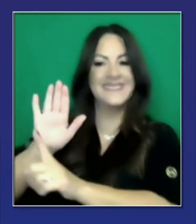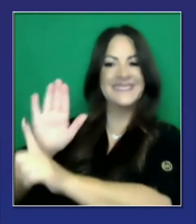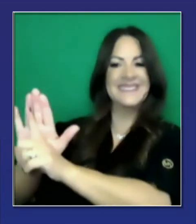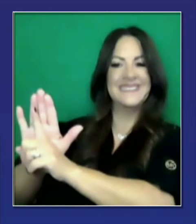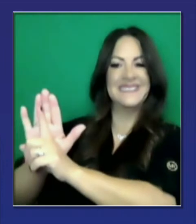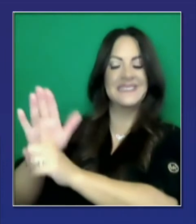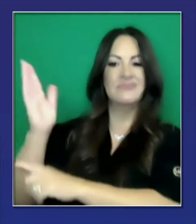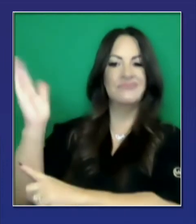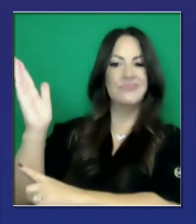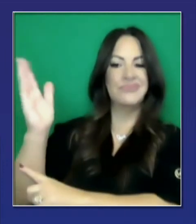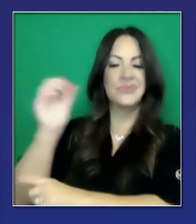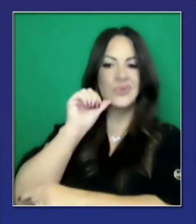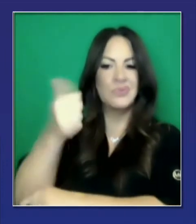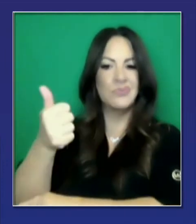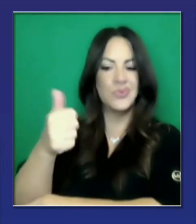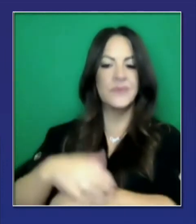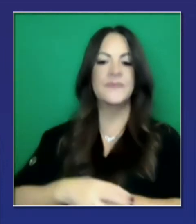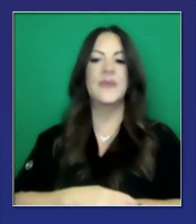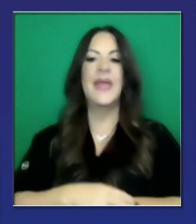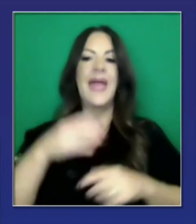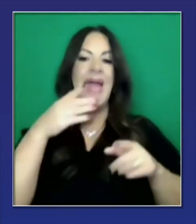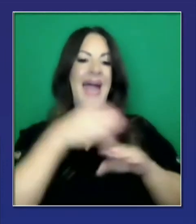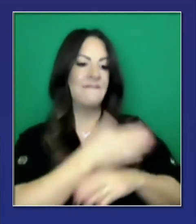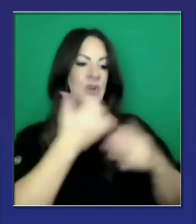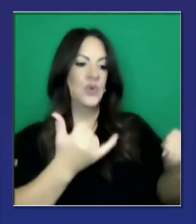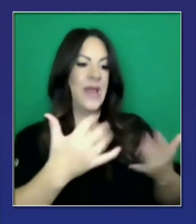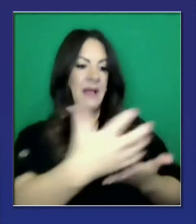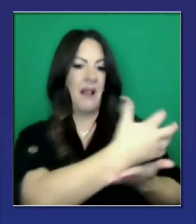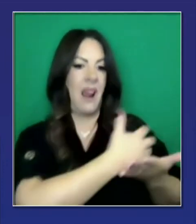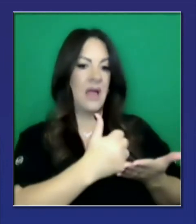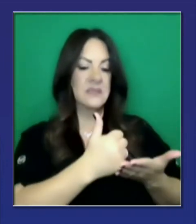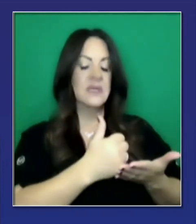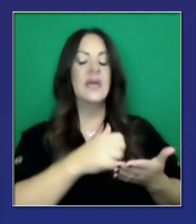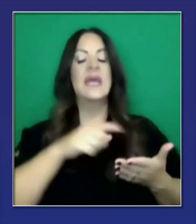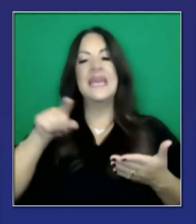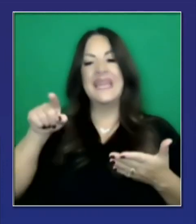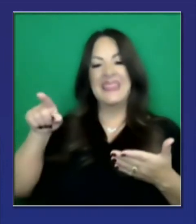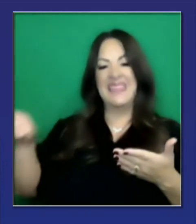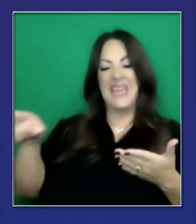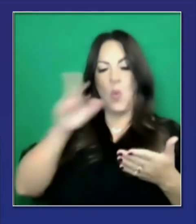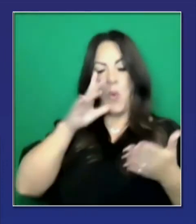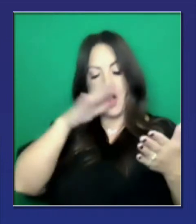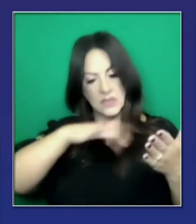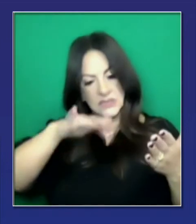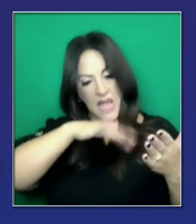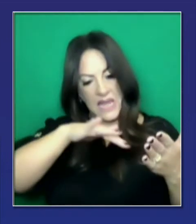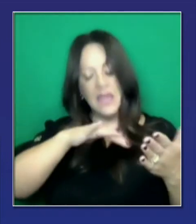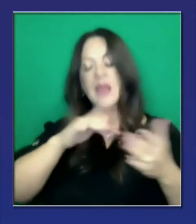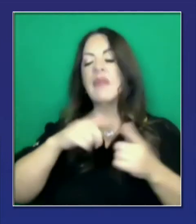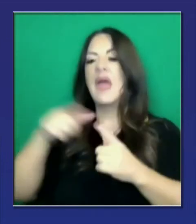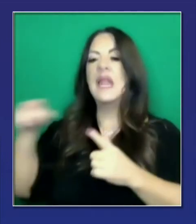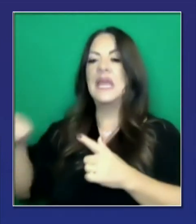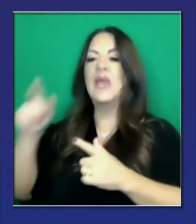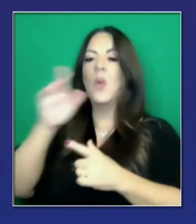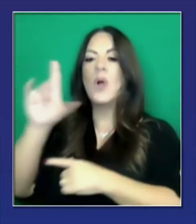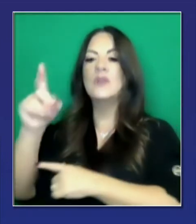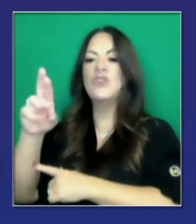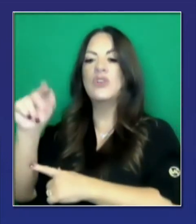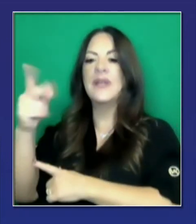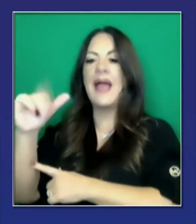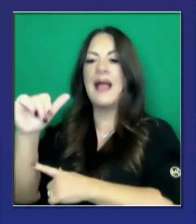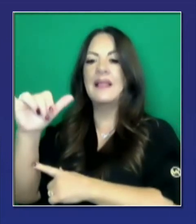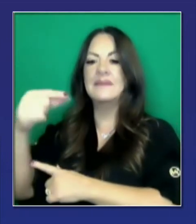once today's data is collected, their projections over the next 4-week period. It is